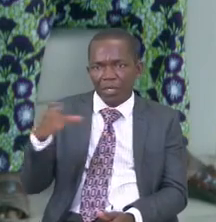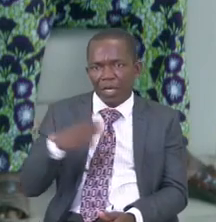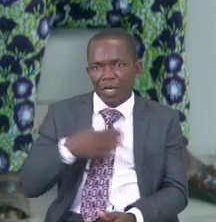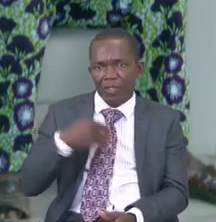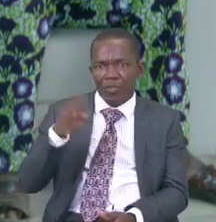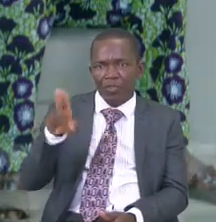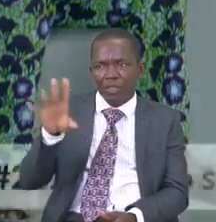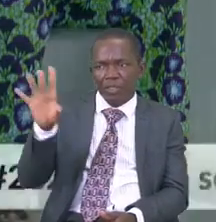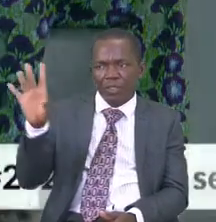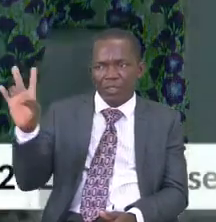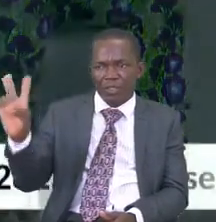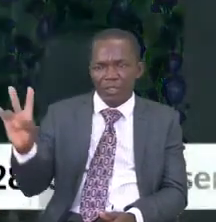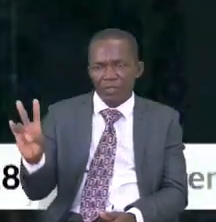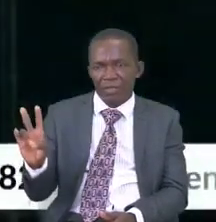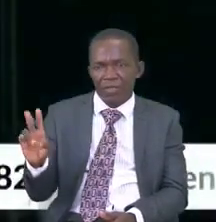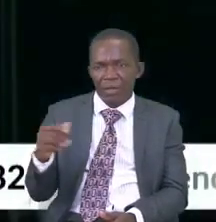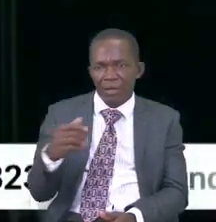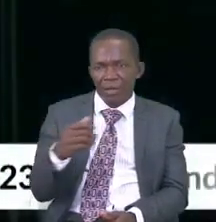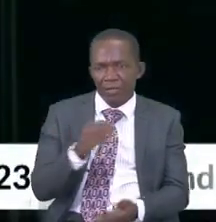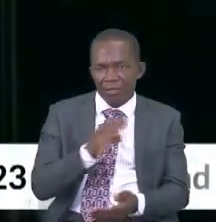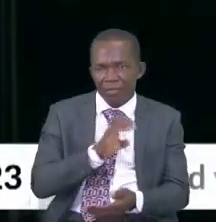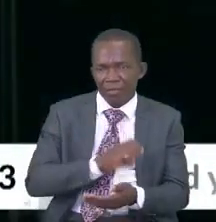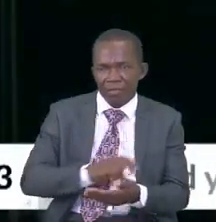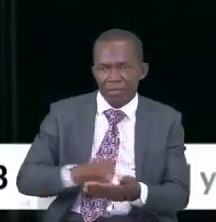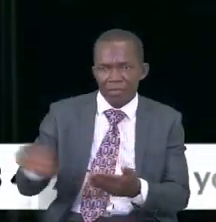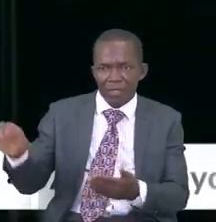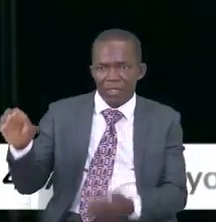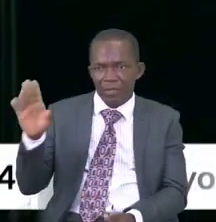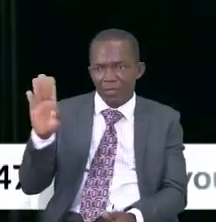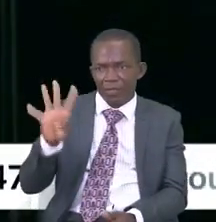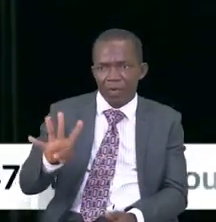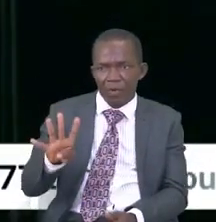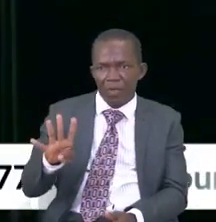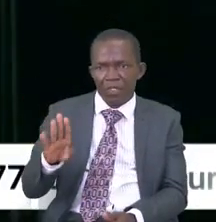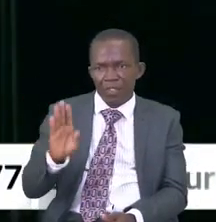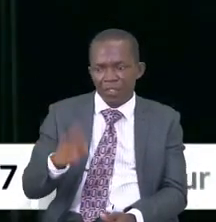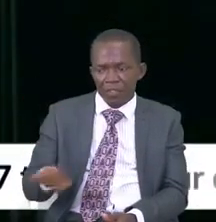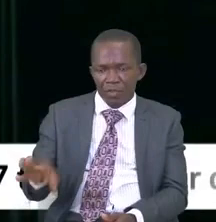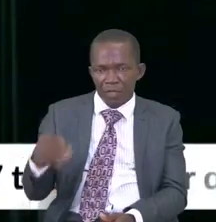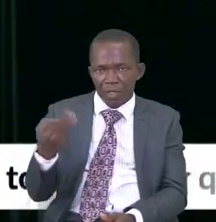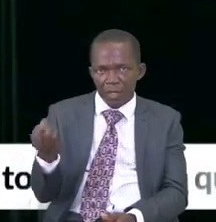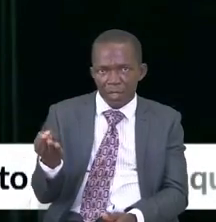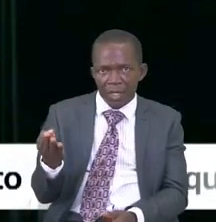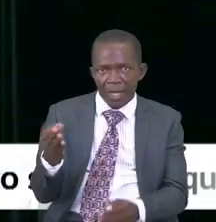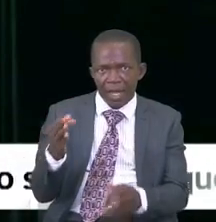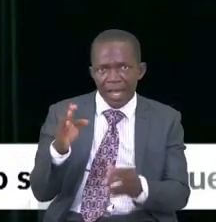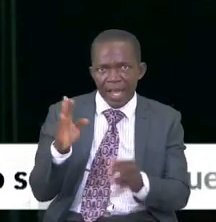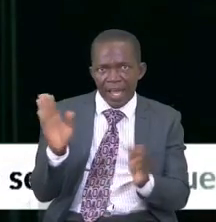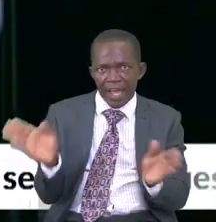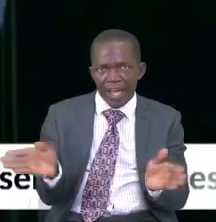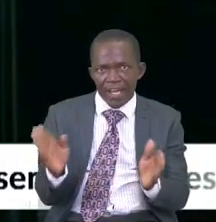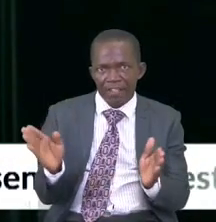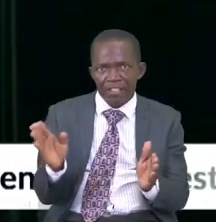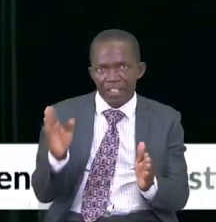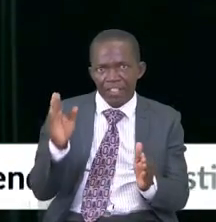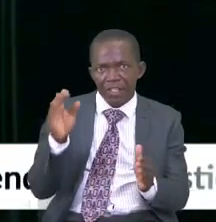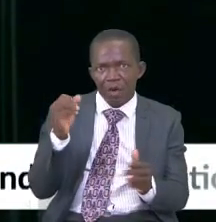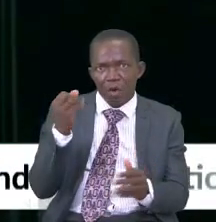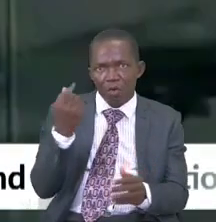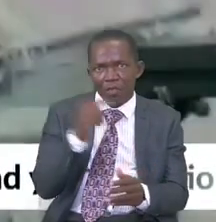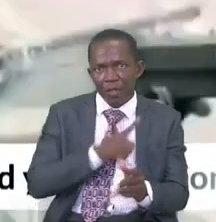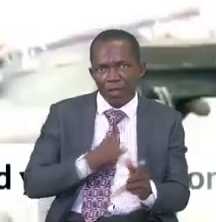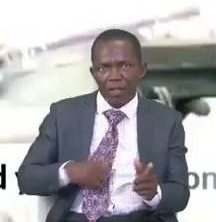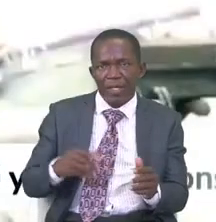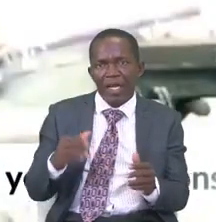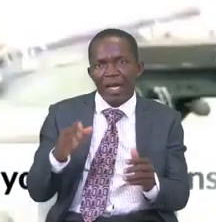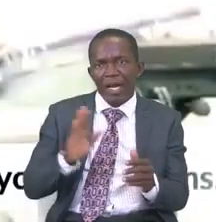Psalm 127 from verse 4. Look, children are an heritage of the Lord, and the fruit of the womb is reward. As arrows